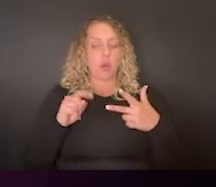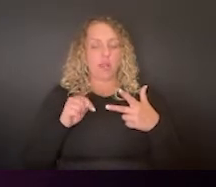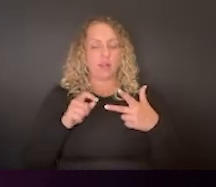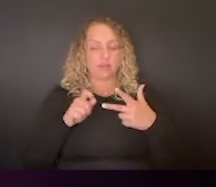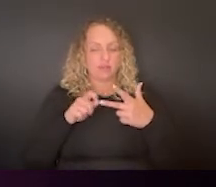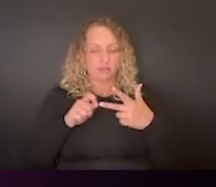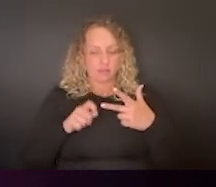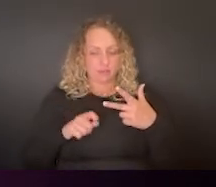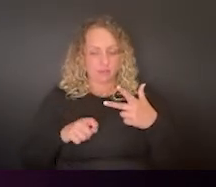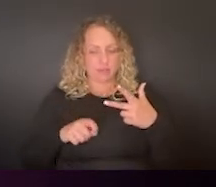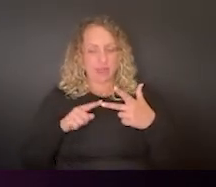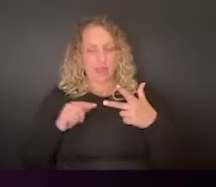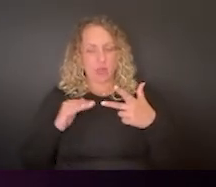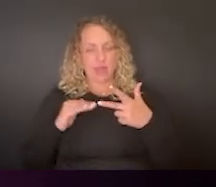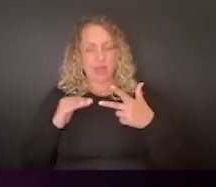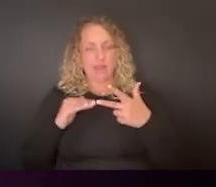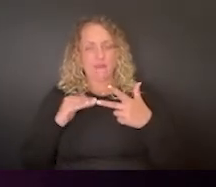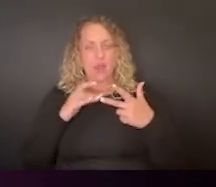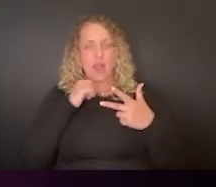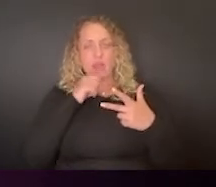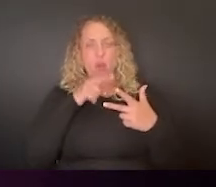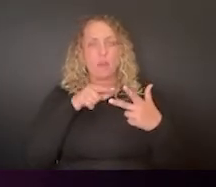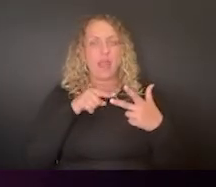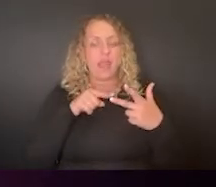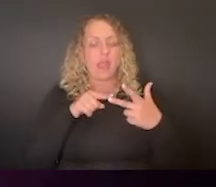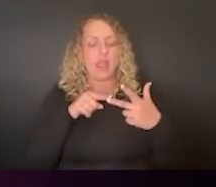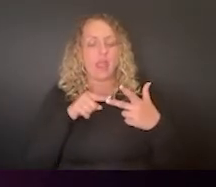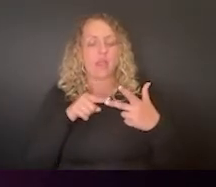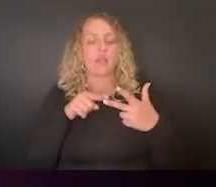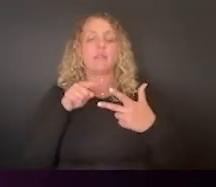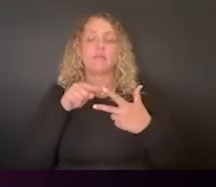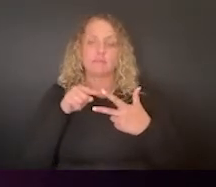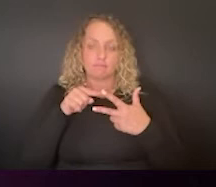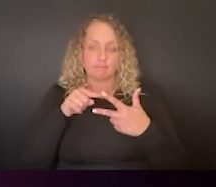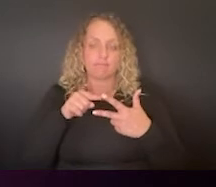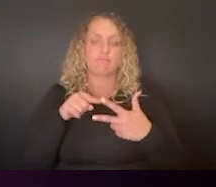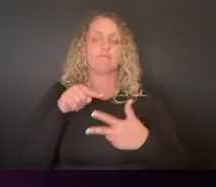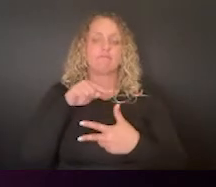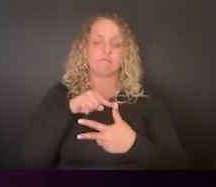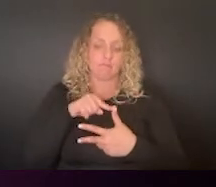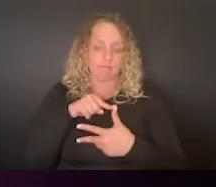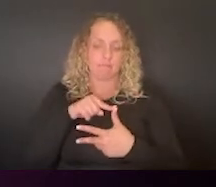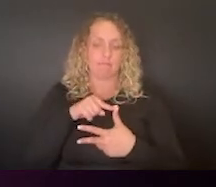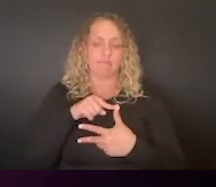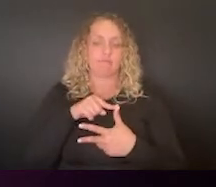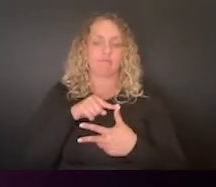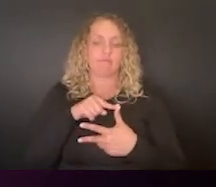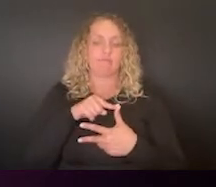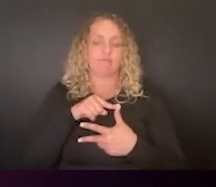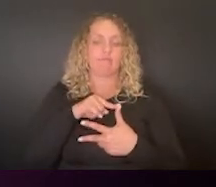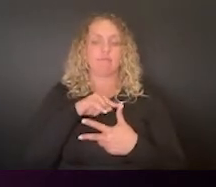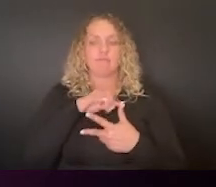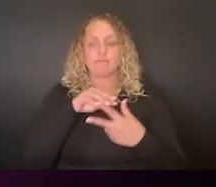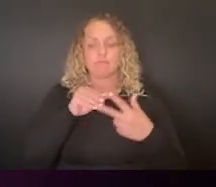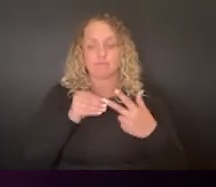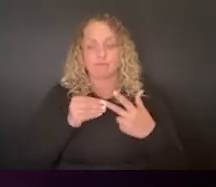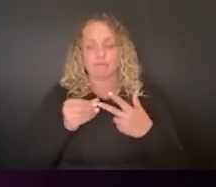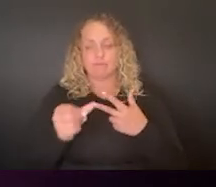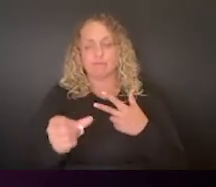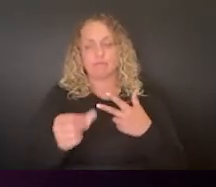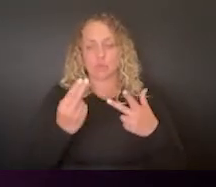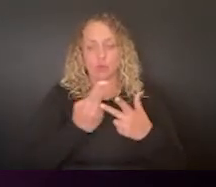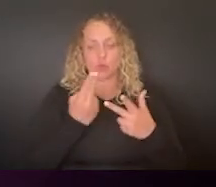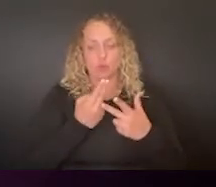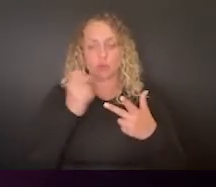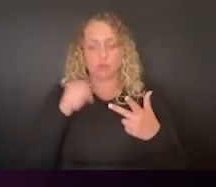aliased to base values, and they can be shared across the application. Component tokens are scoped at the component level, and they can be